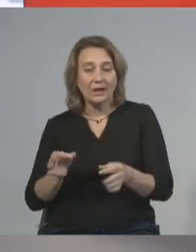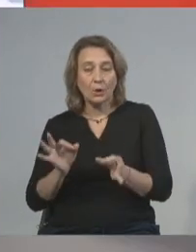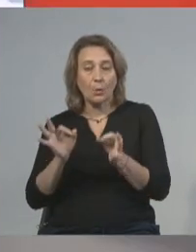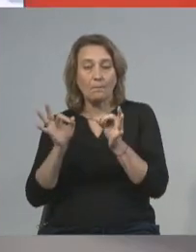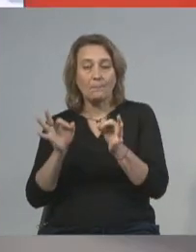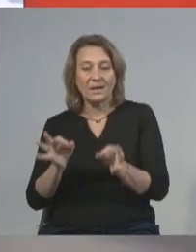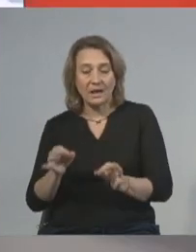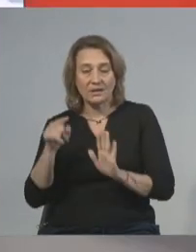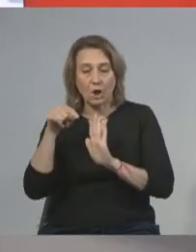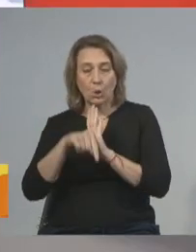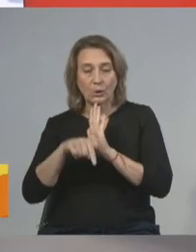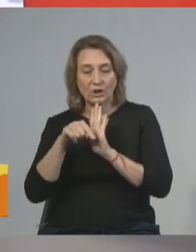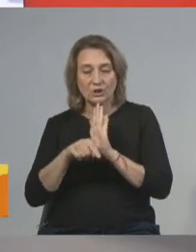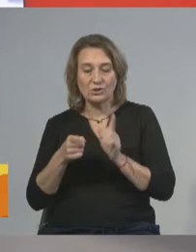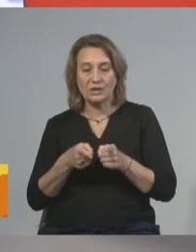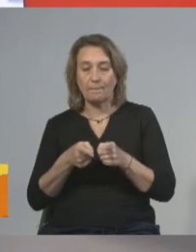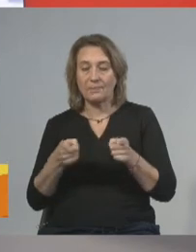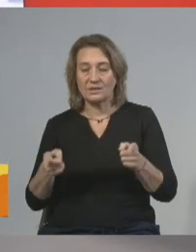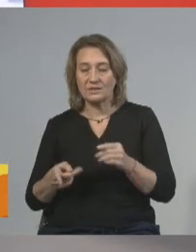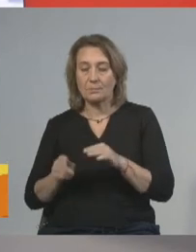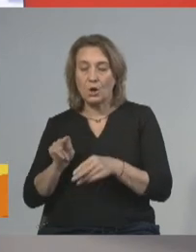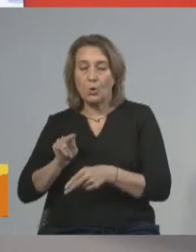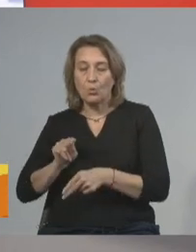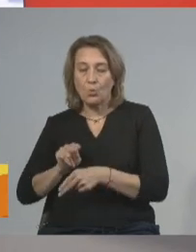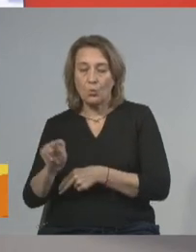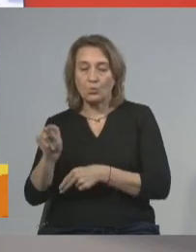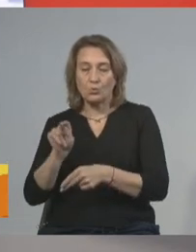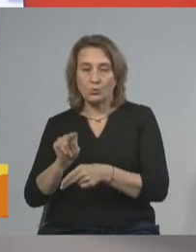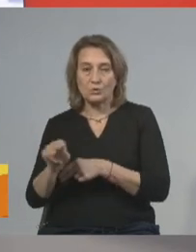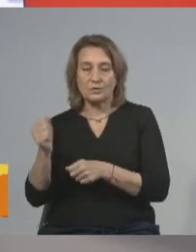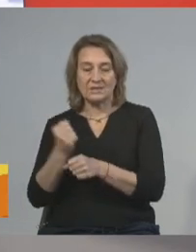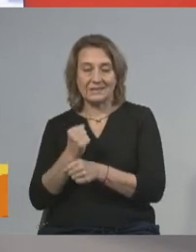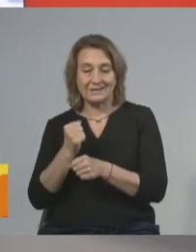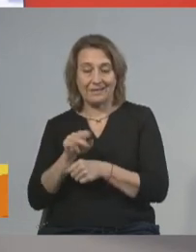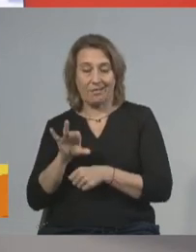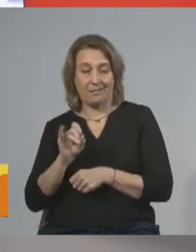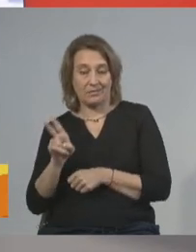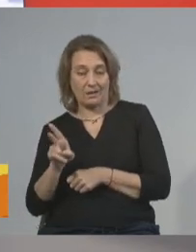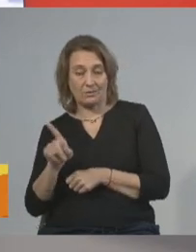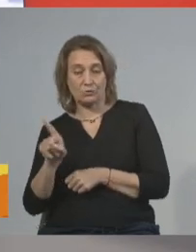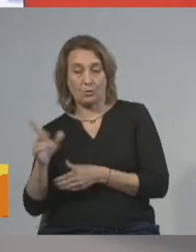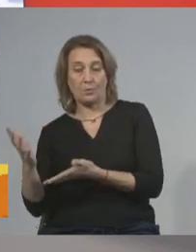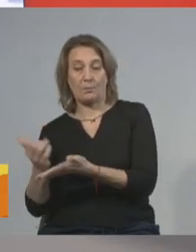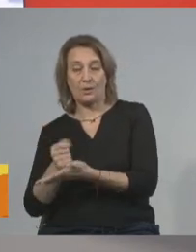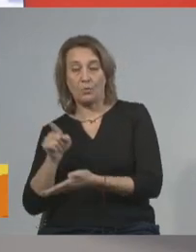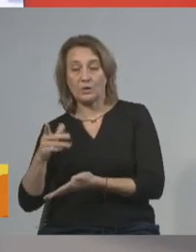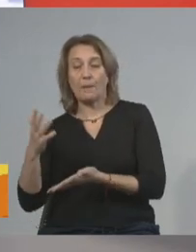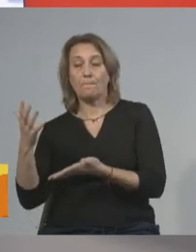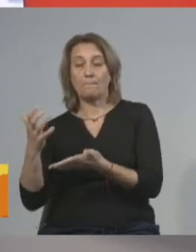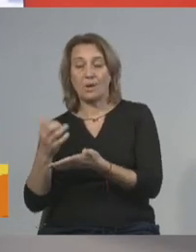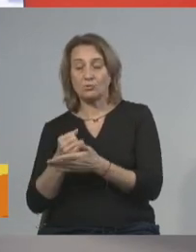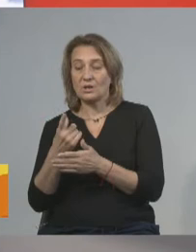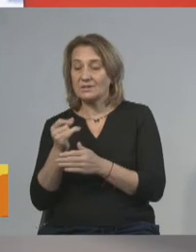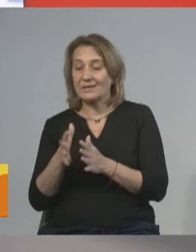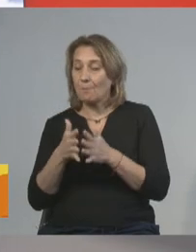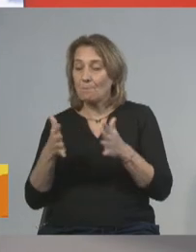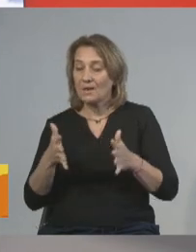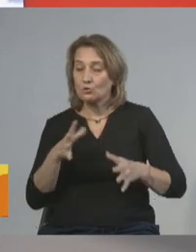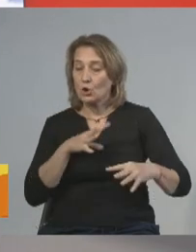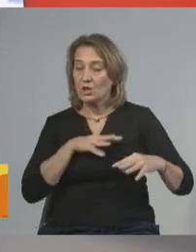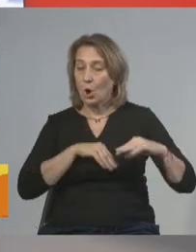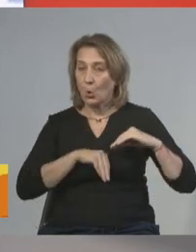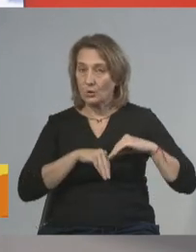and the reason is because we give logical processes we teach it teach them how to make it right they have